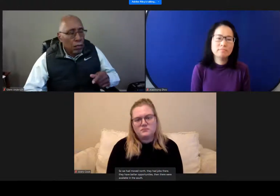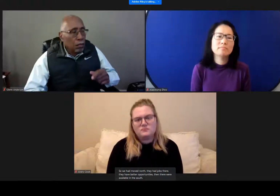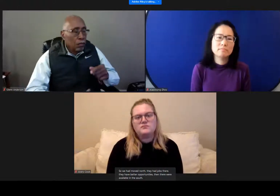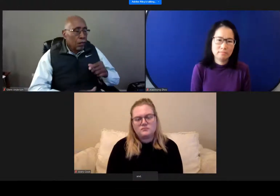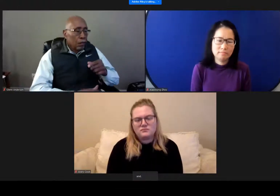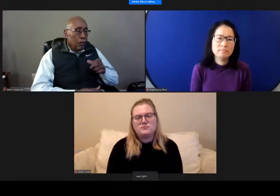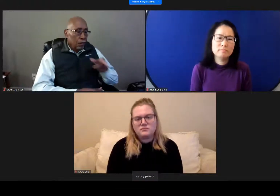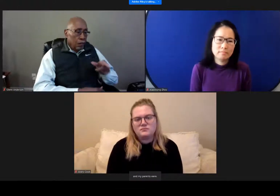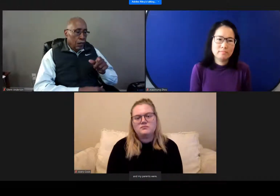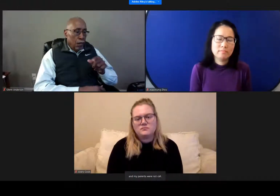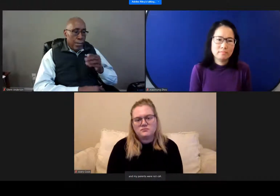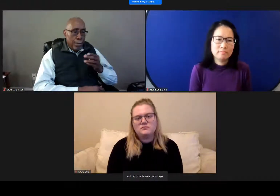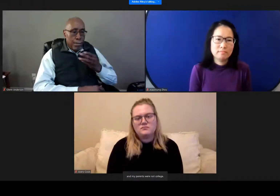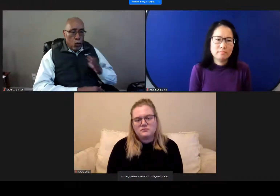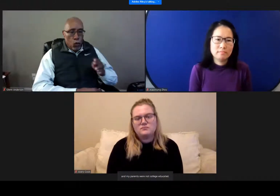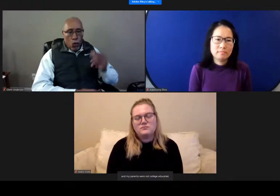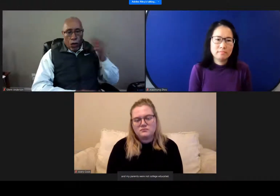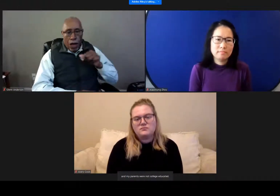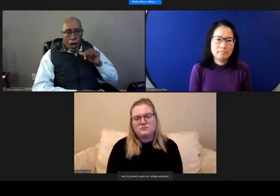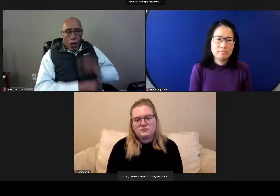And my parents were not college educated.